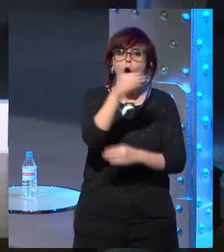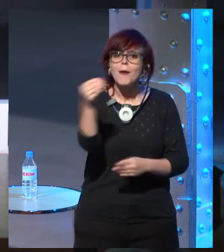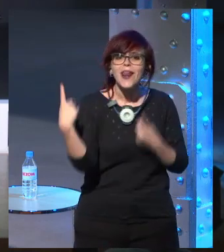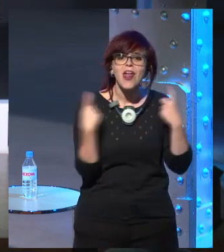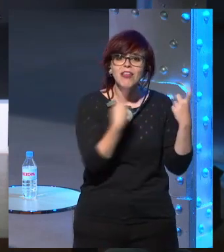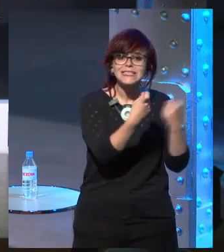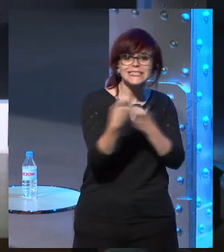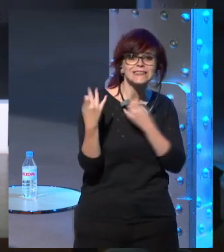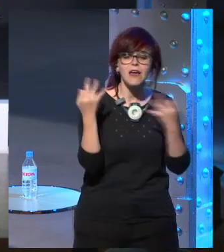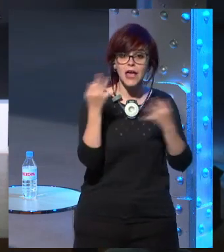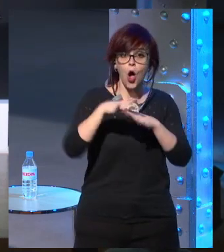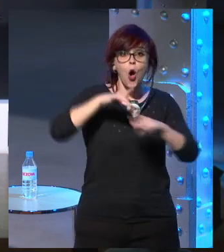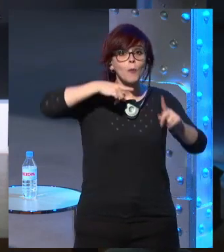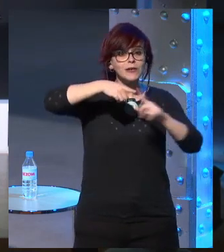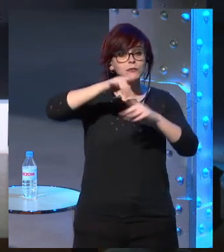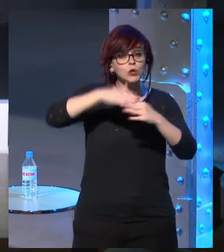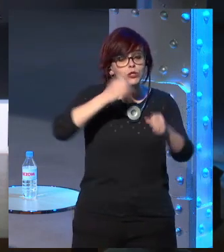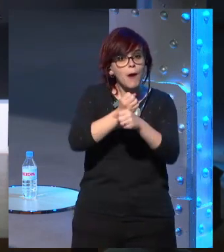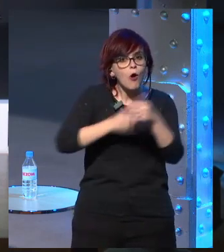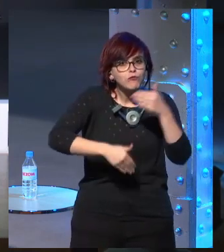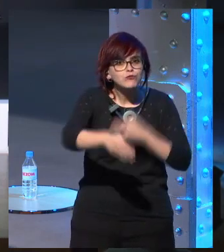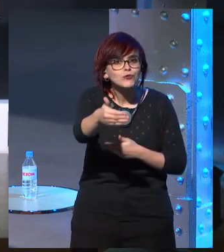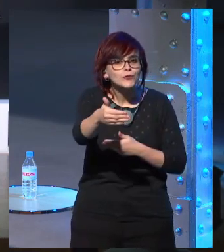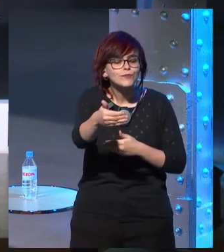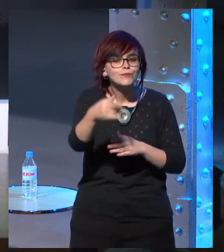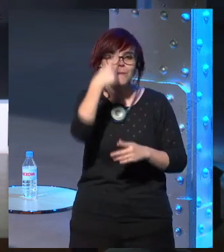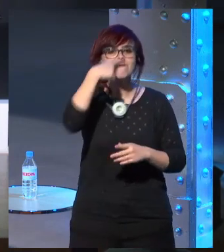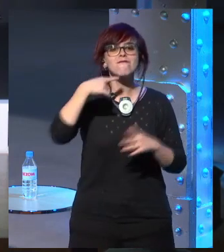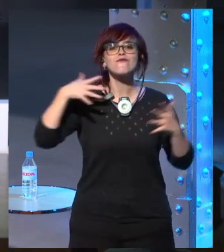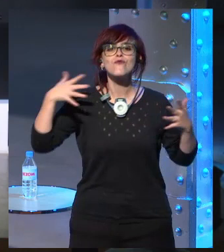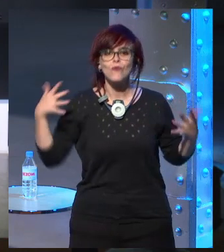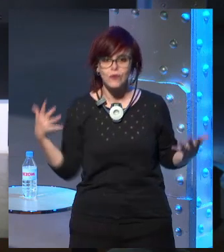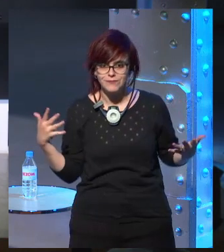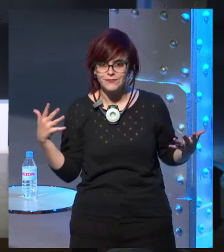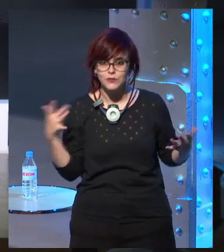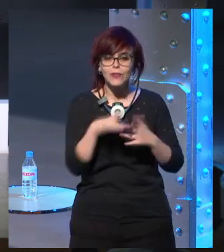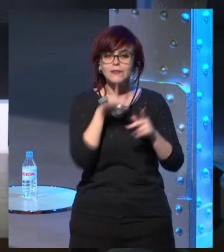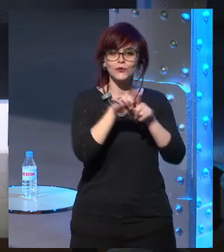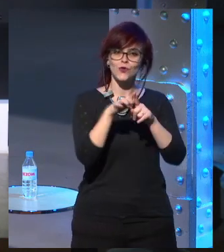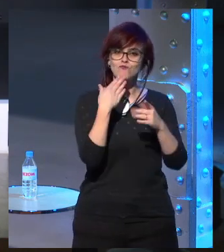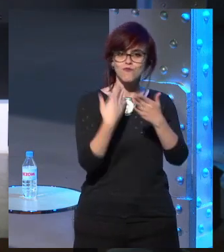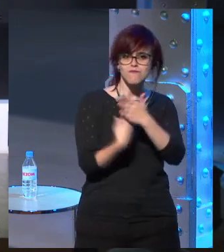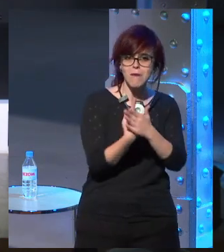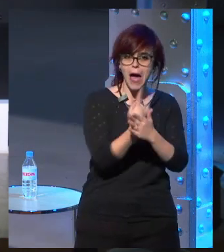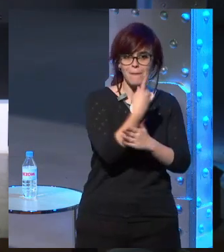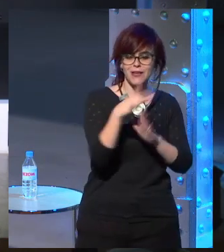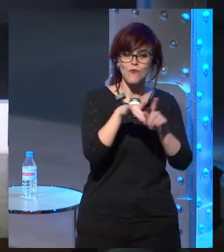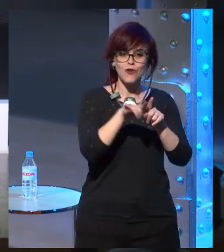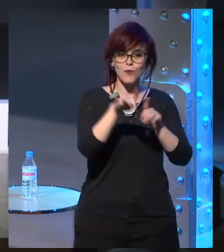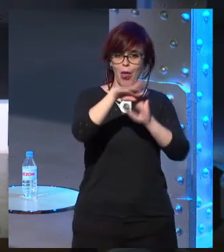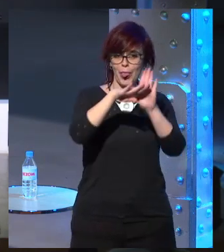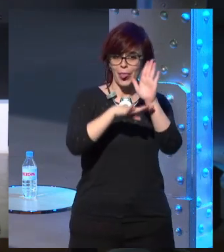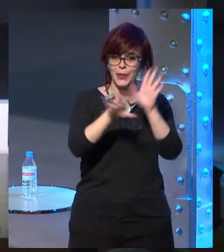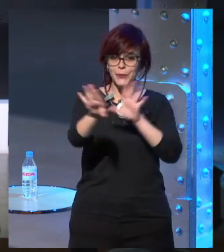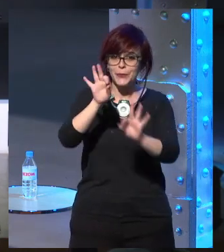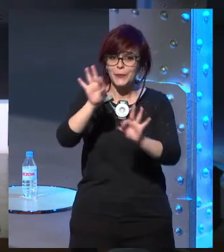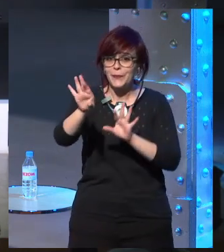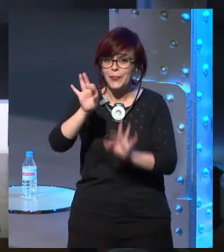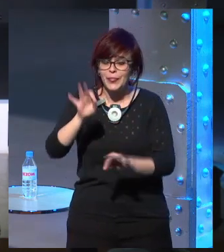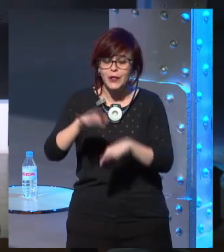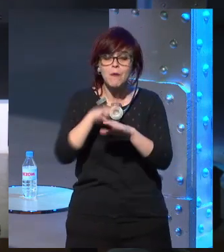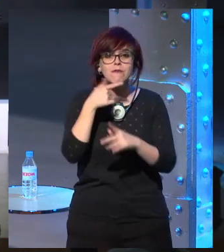workforce. We back map that into playlists. We take learning experiences from libraries and museums and